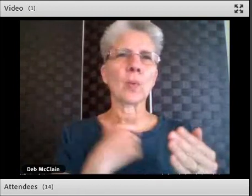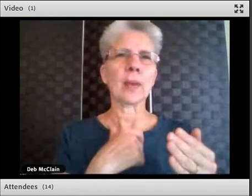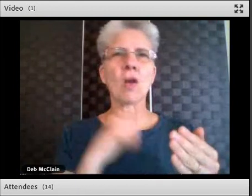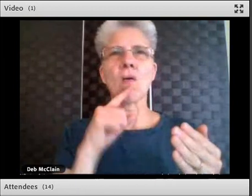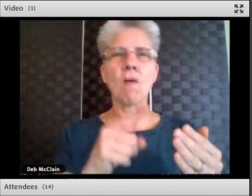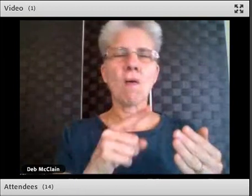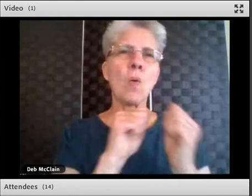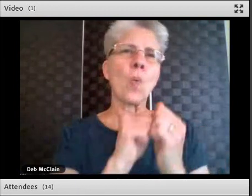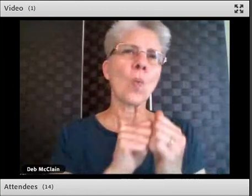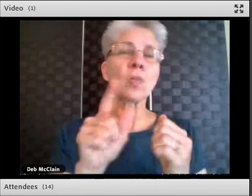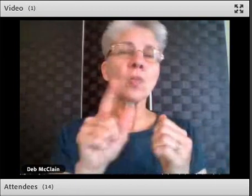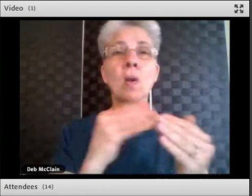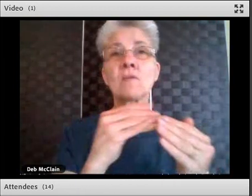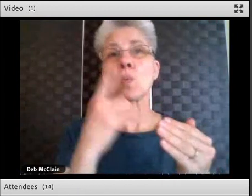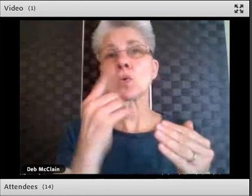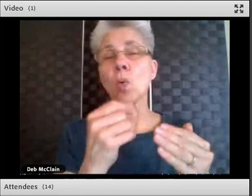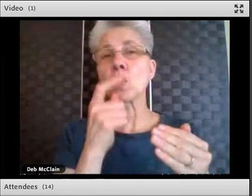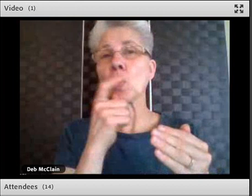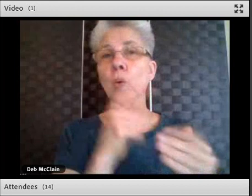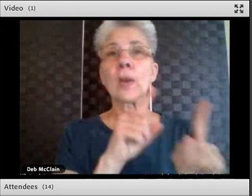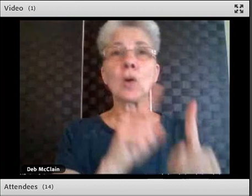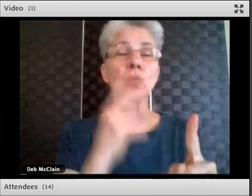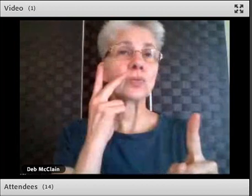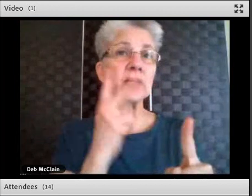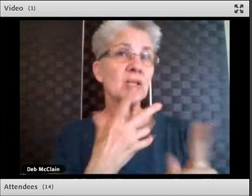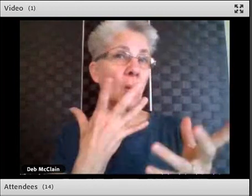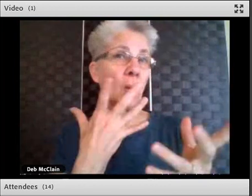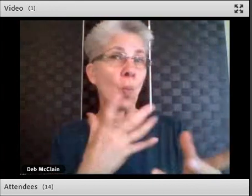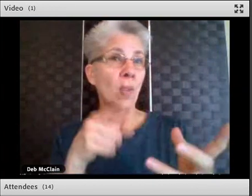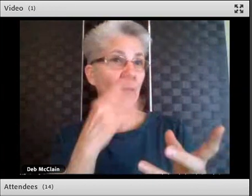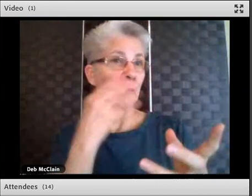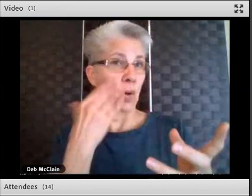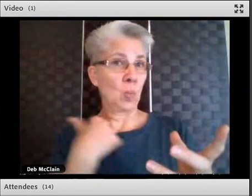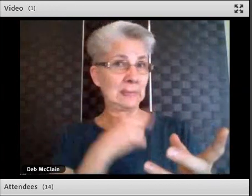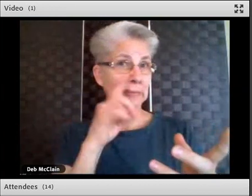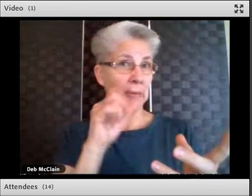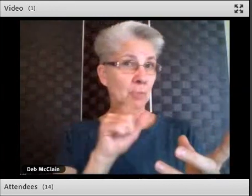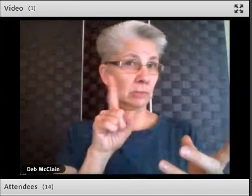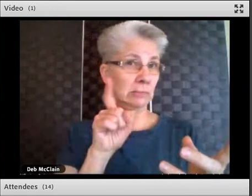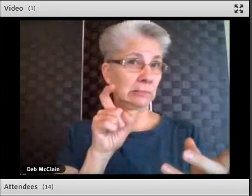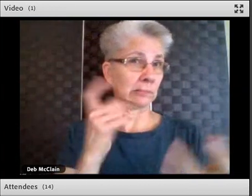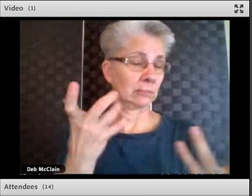are with where we're going and who we're going to see. Do we want them to know that we're disabled?